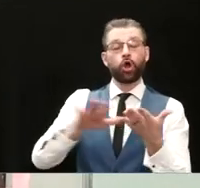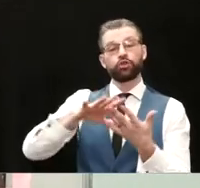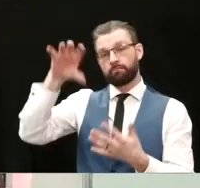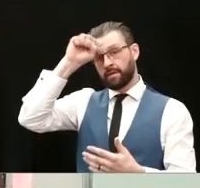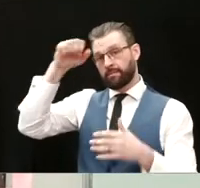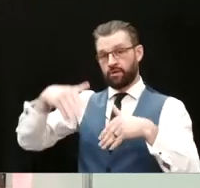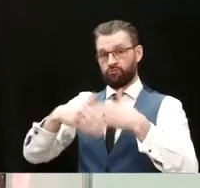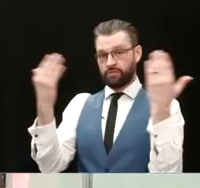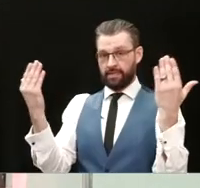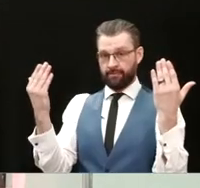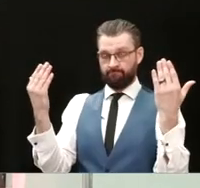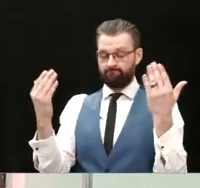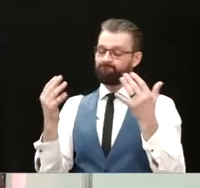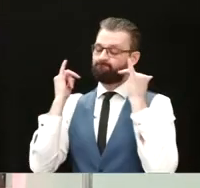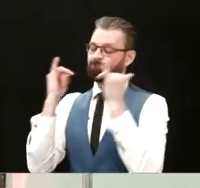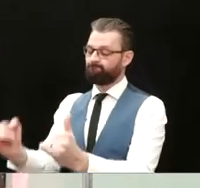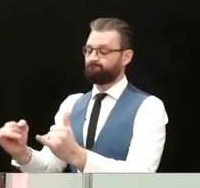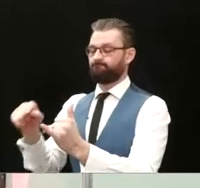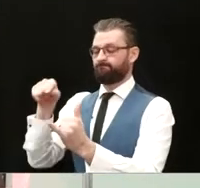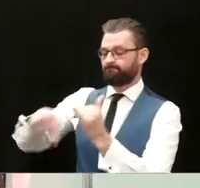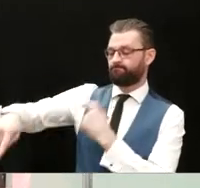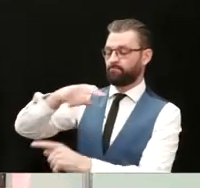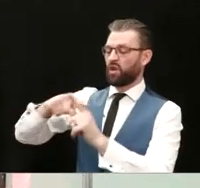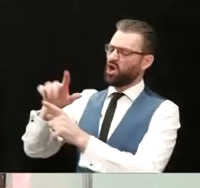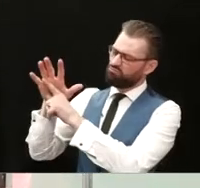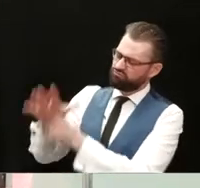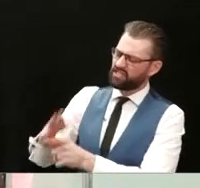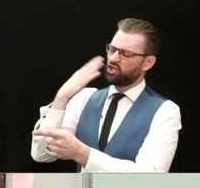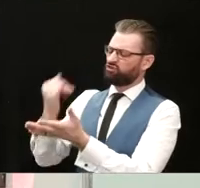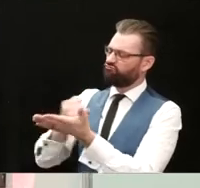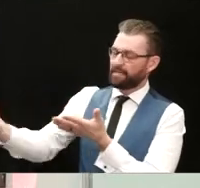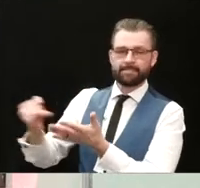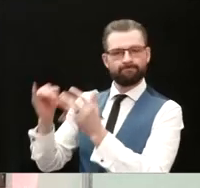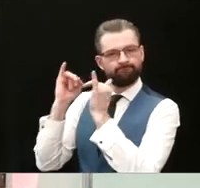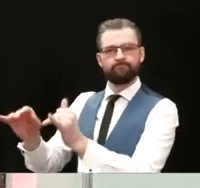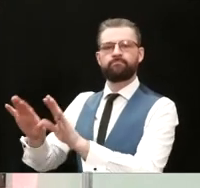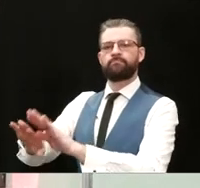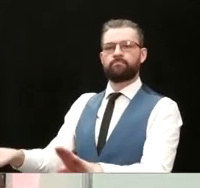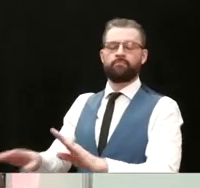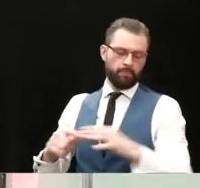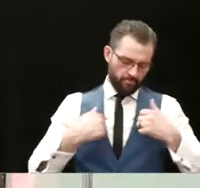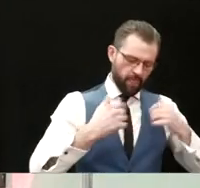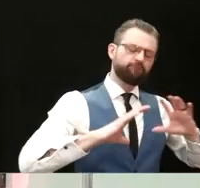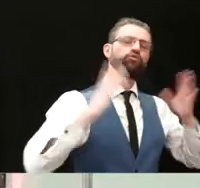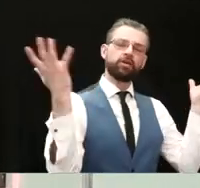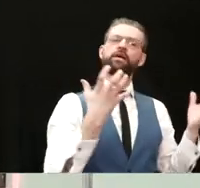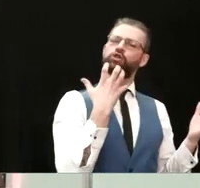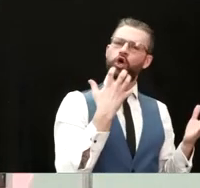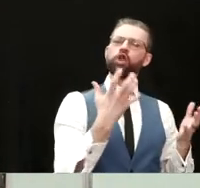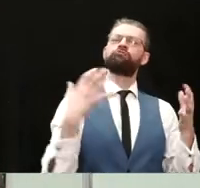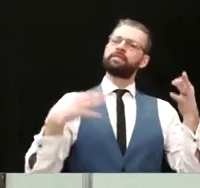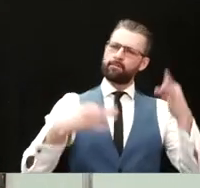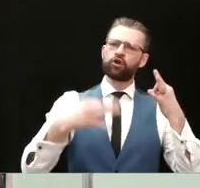Day. We condemn the evils of prejudice, discrimination, and racism. We value a free, tolerant, and democratic